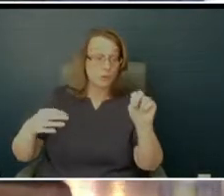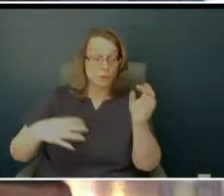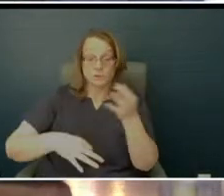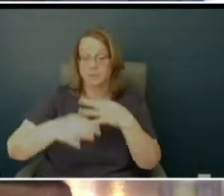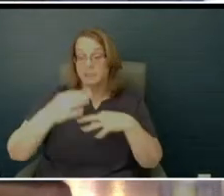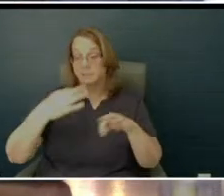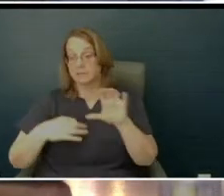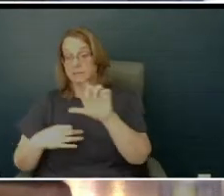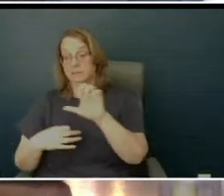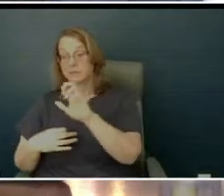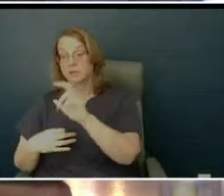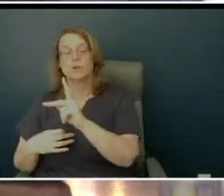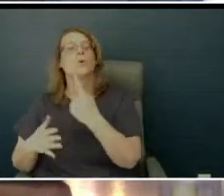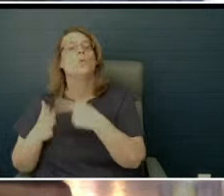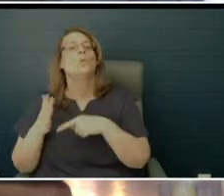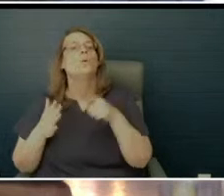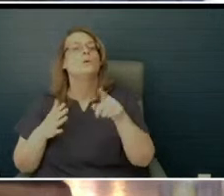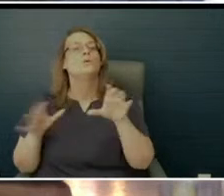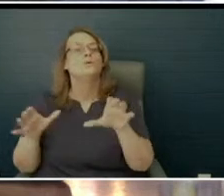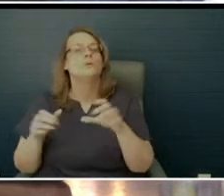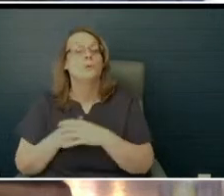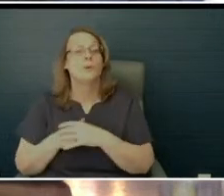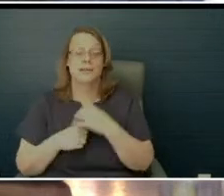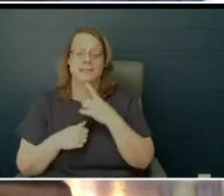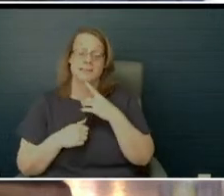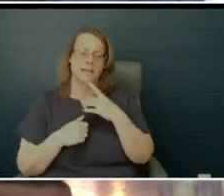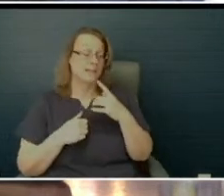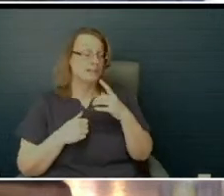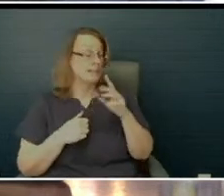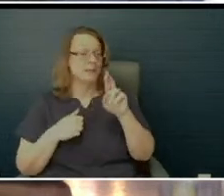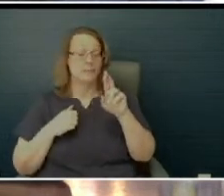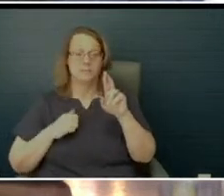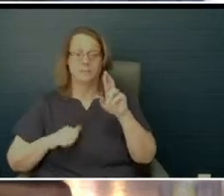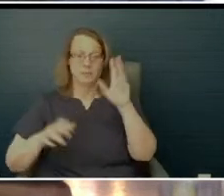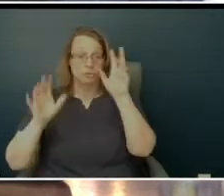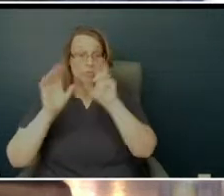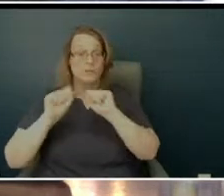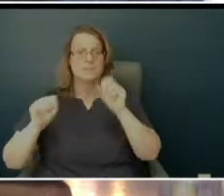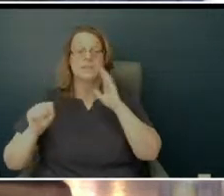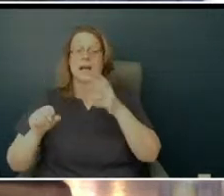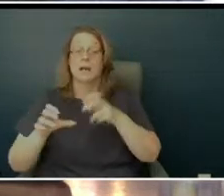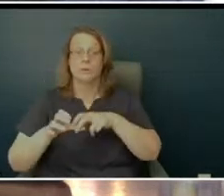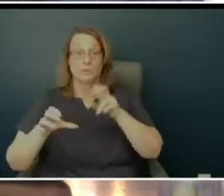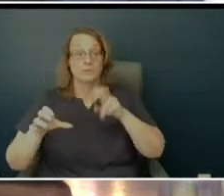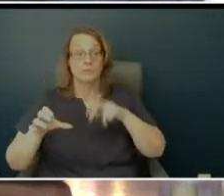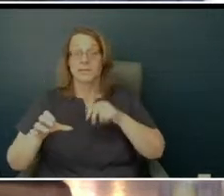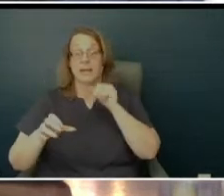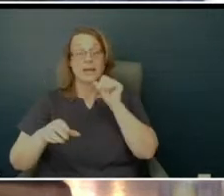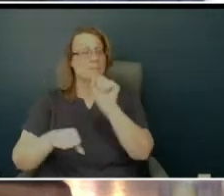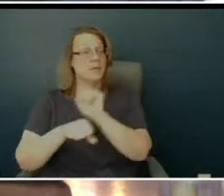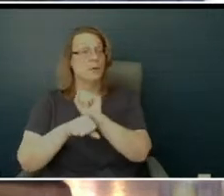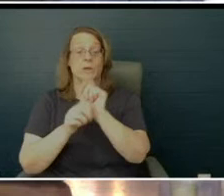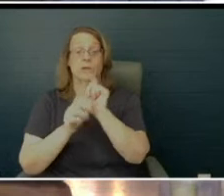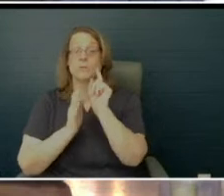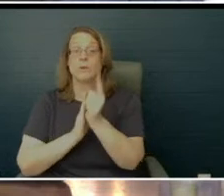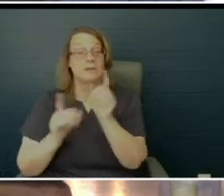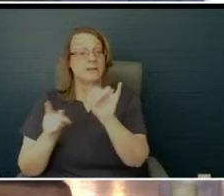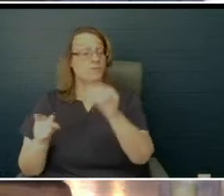What would you do? And I said, Mr. President, I'm going to resign immediately. I'm not working 1 minute for this guy, who I had just